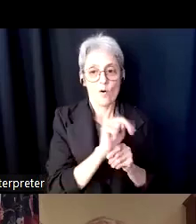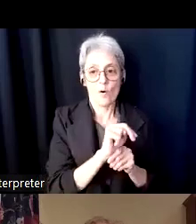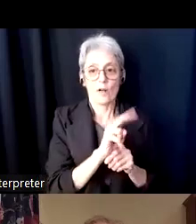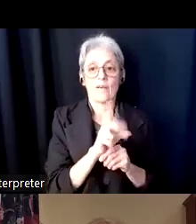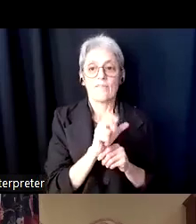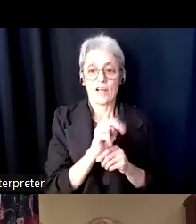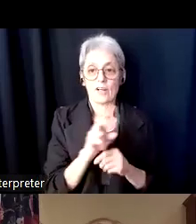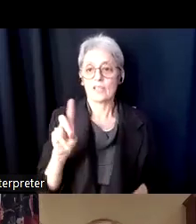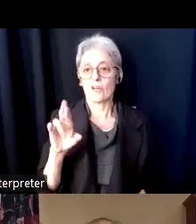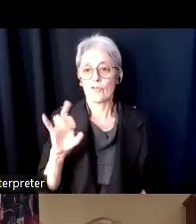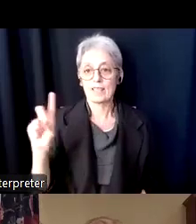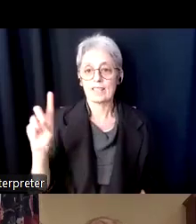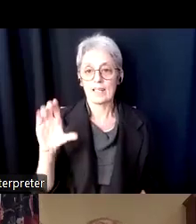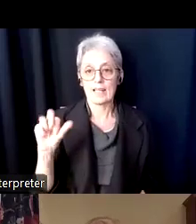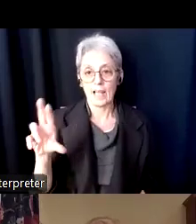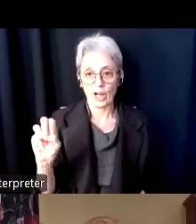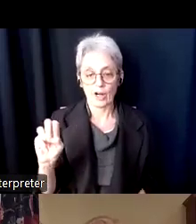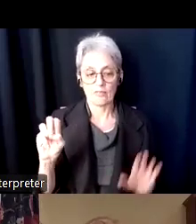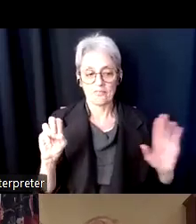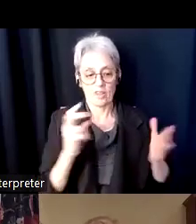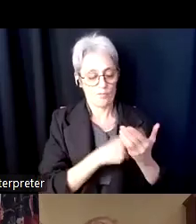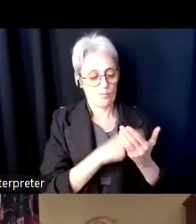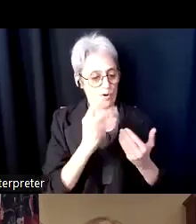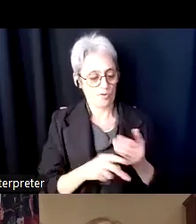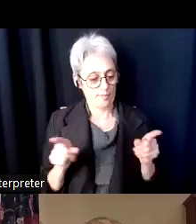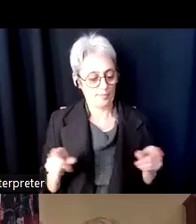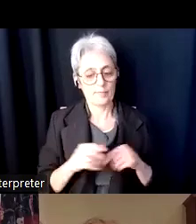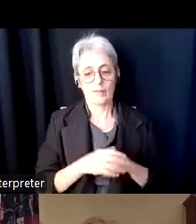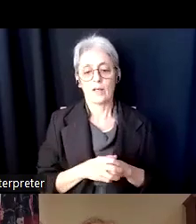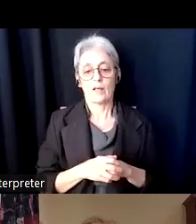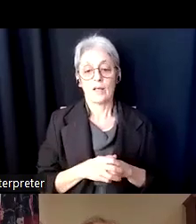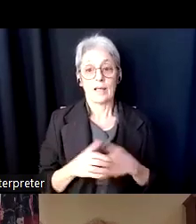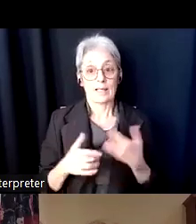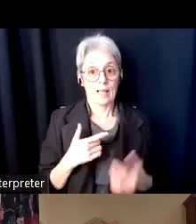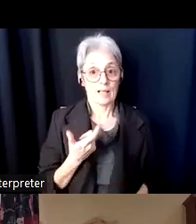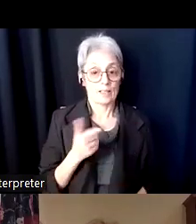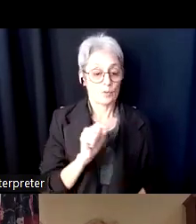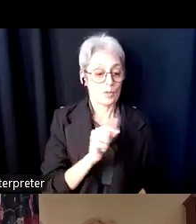Care. Really exciting. From 2019 to 2023, we saw a